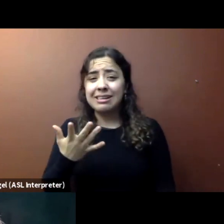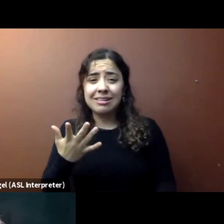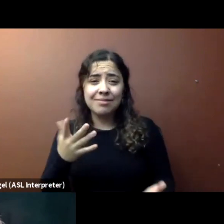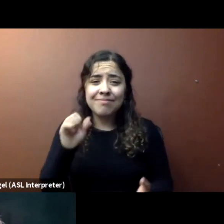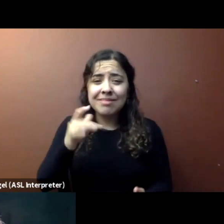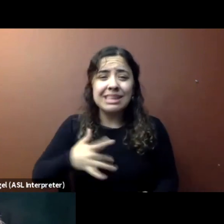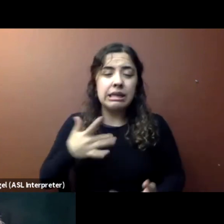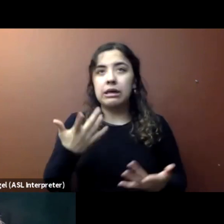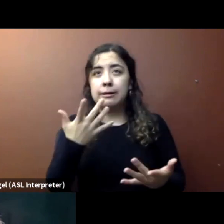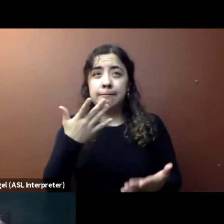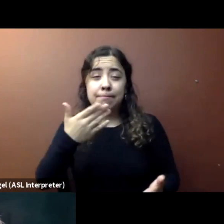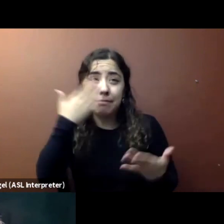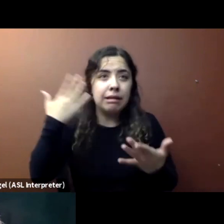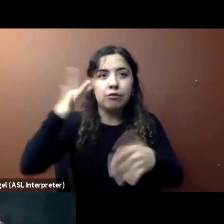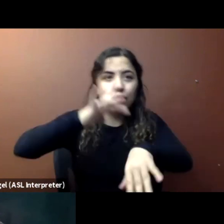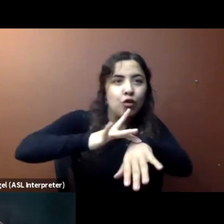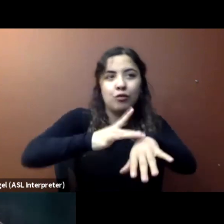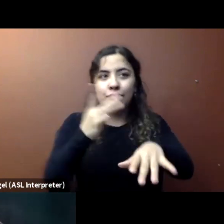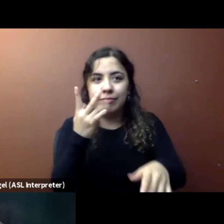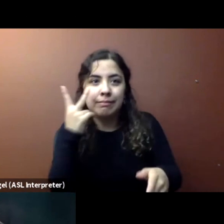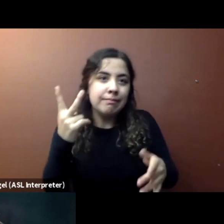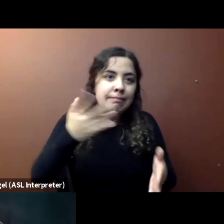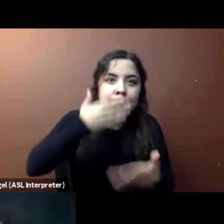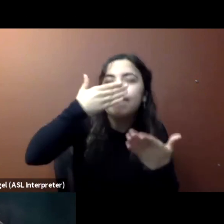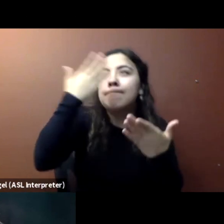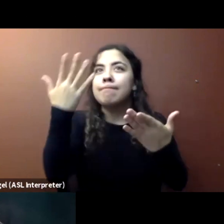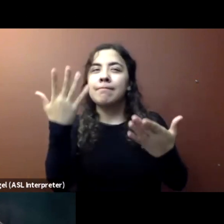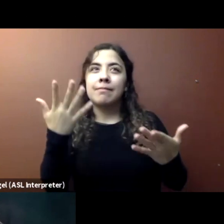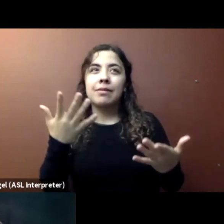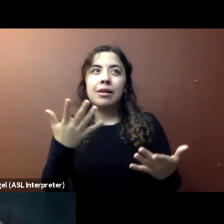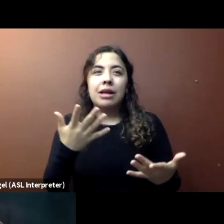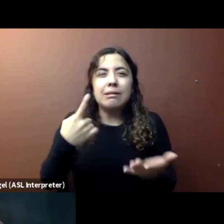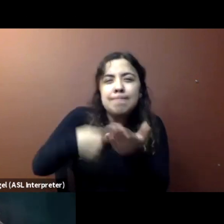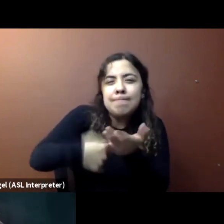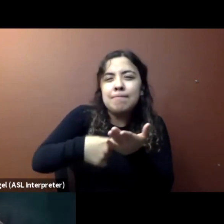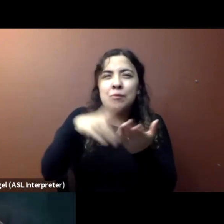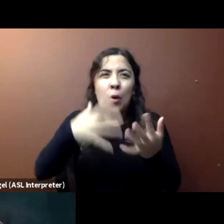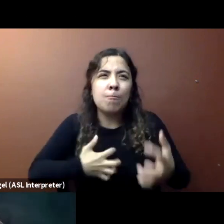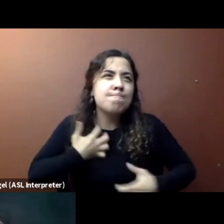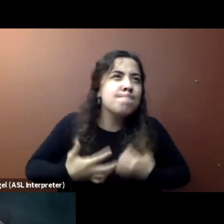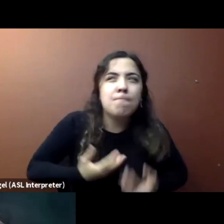in the writing, rather than to teach poems in a way